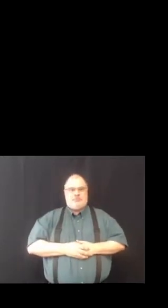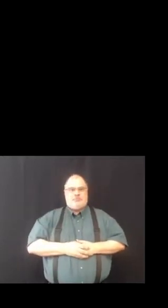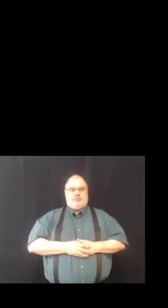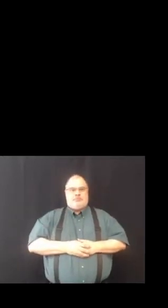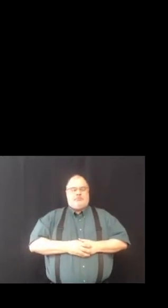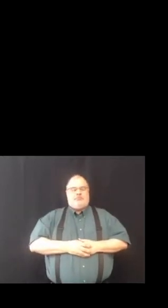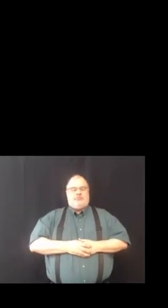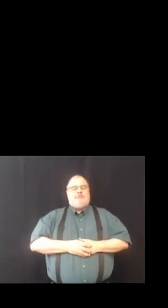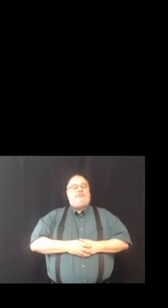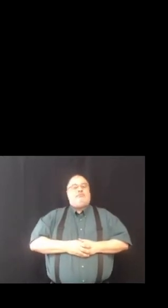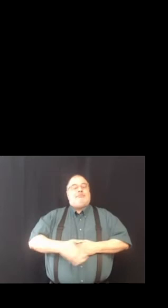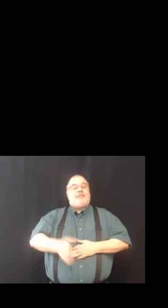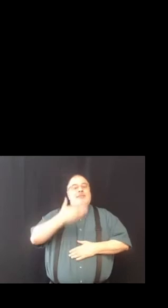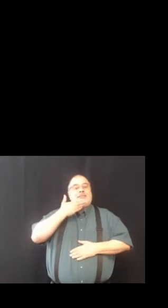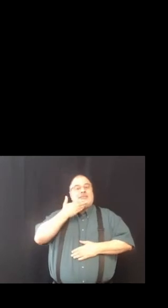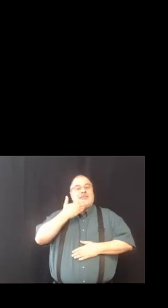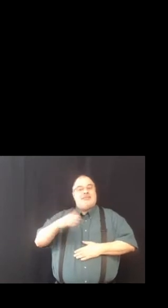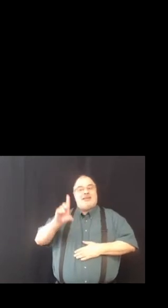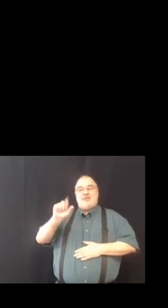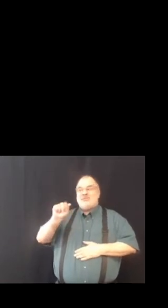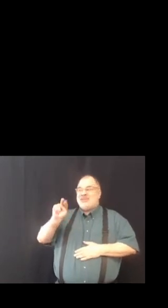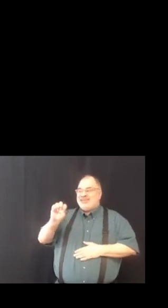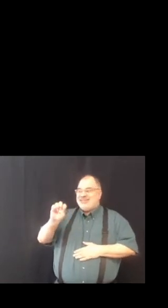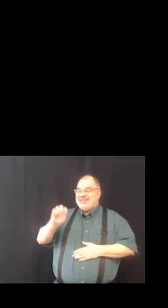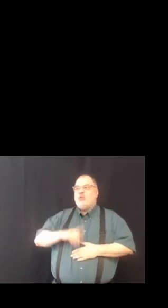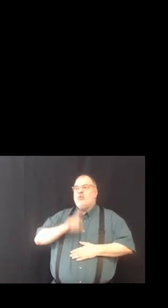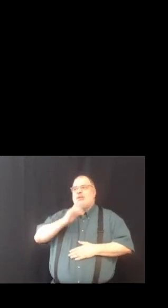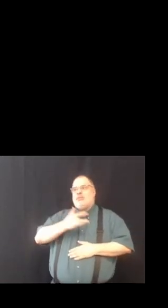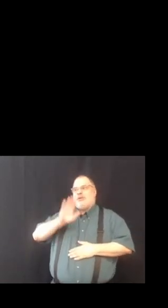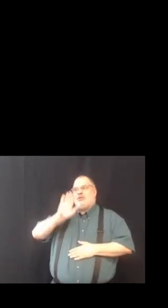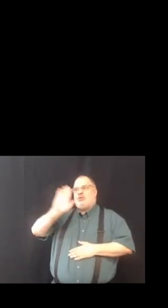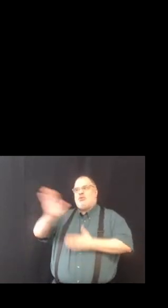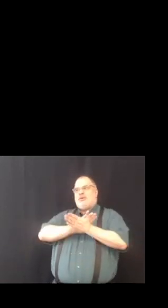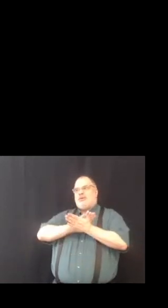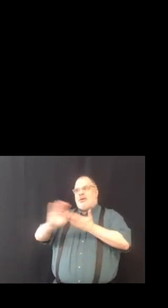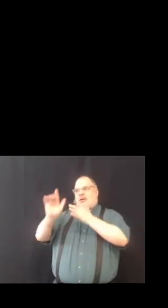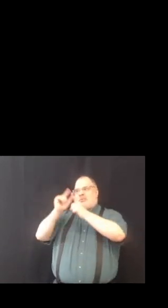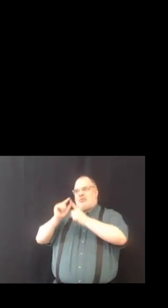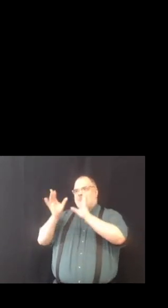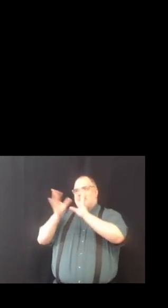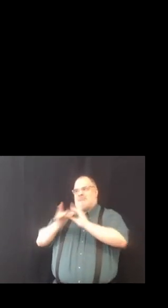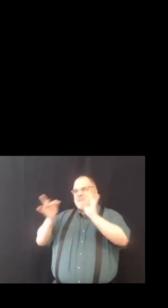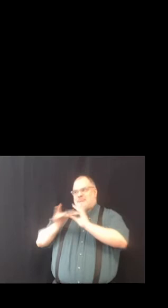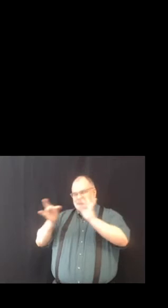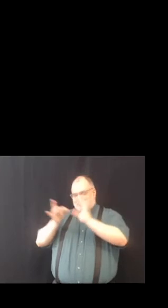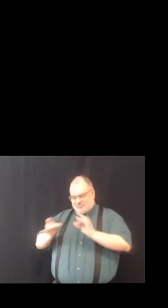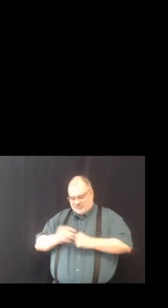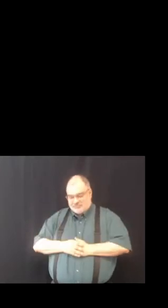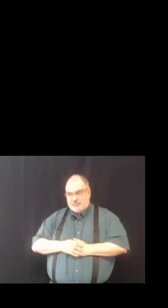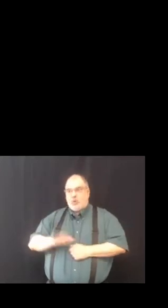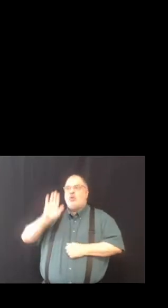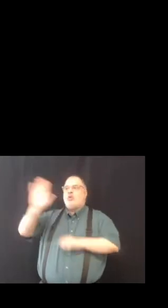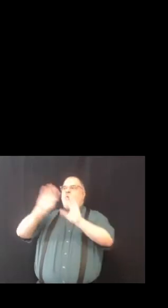Thank you, Dane. We really appreciate those kind words, and we know that you are working every day and your organization is working